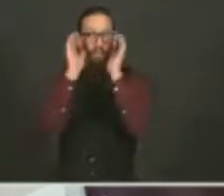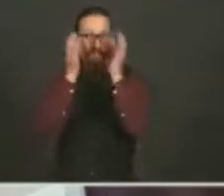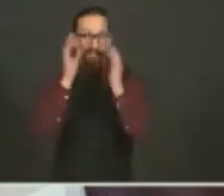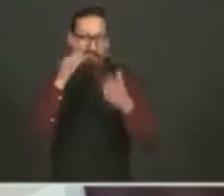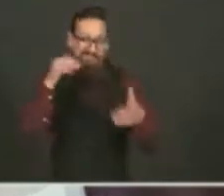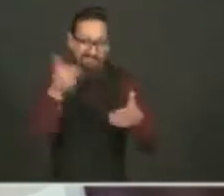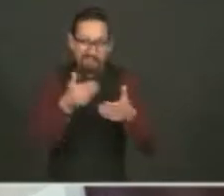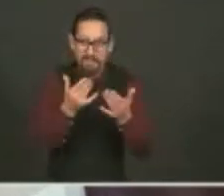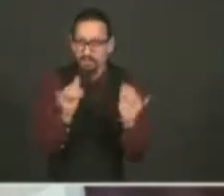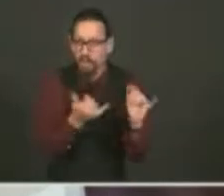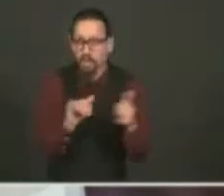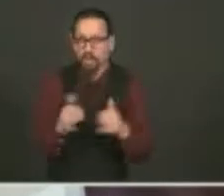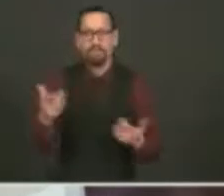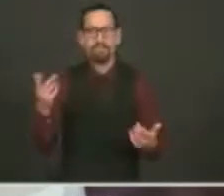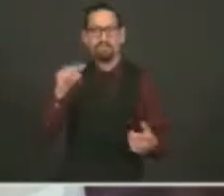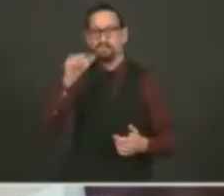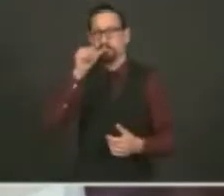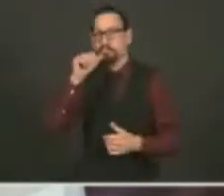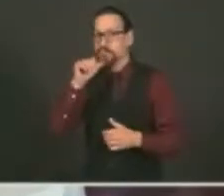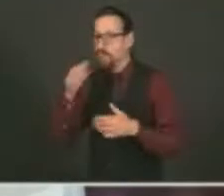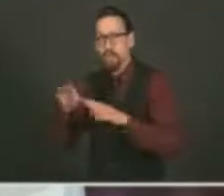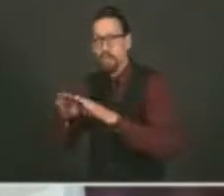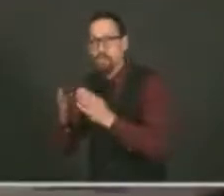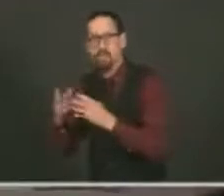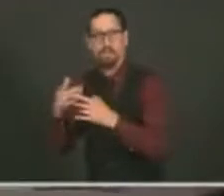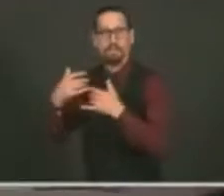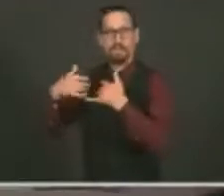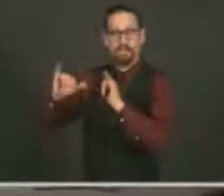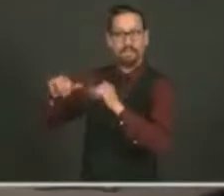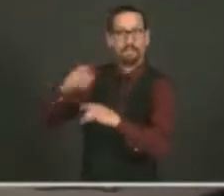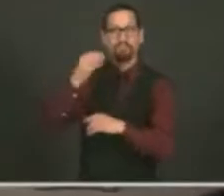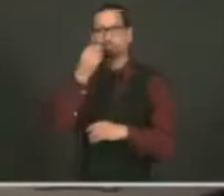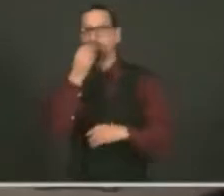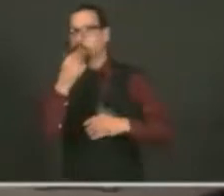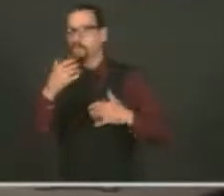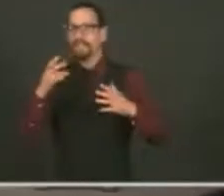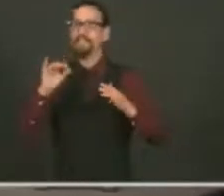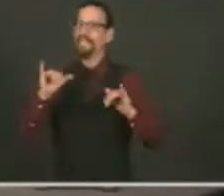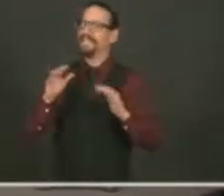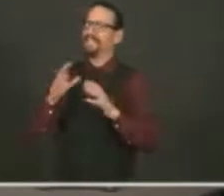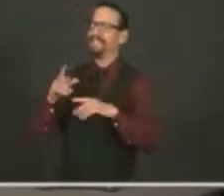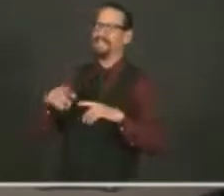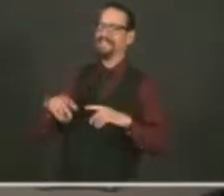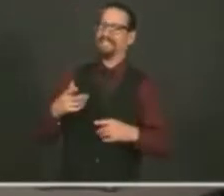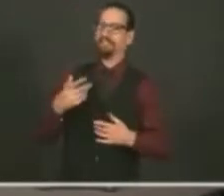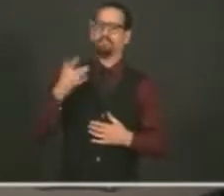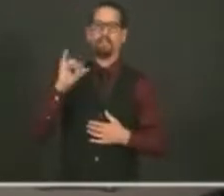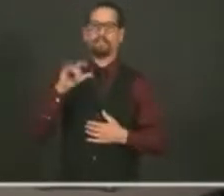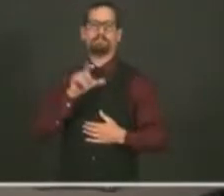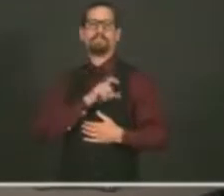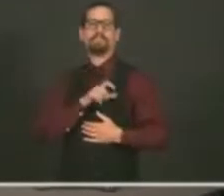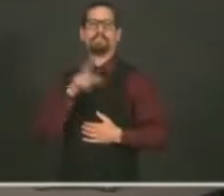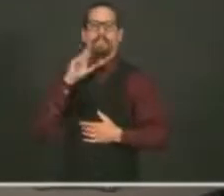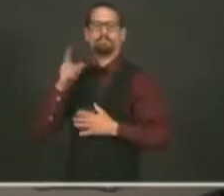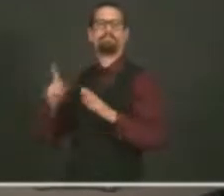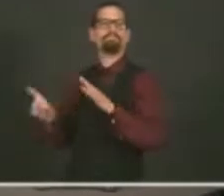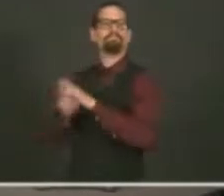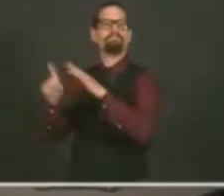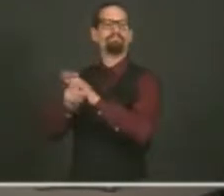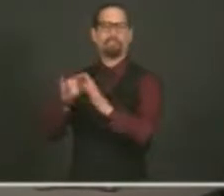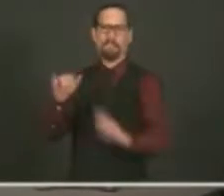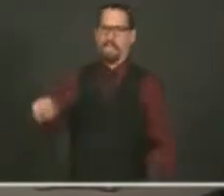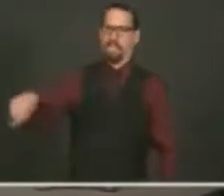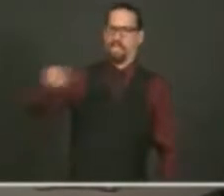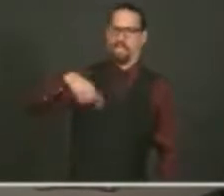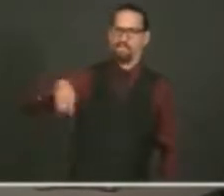allow congregating, there will be enforcement for that. Governor, you mentioned that hospitals had expressed to you that they're concerned.